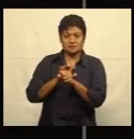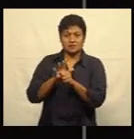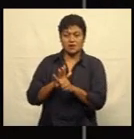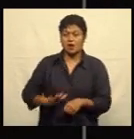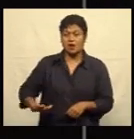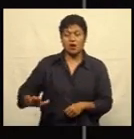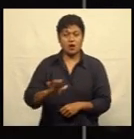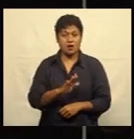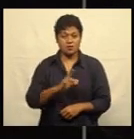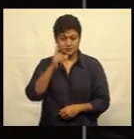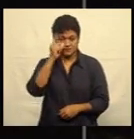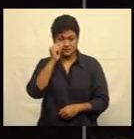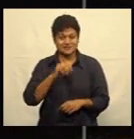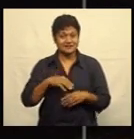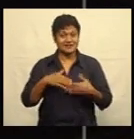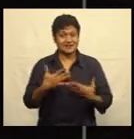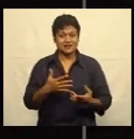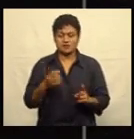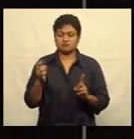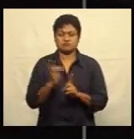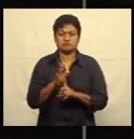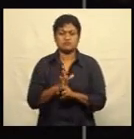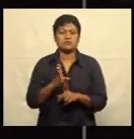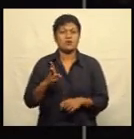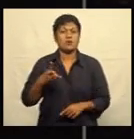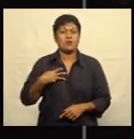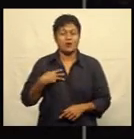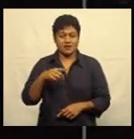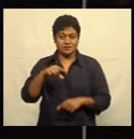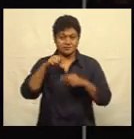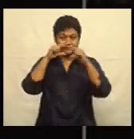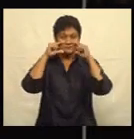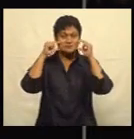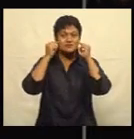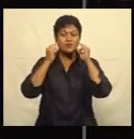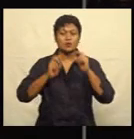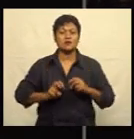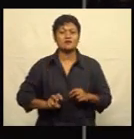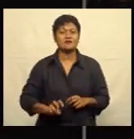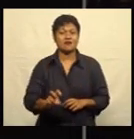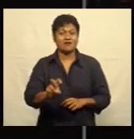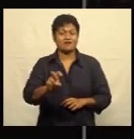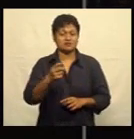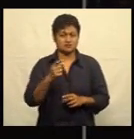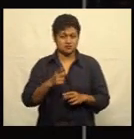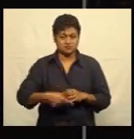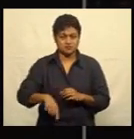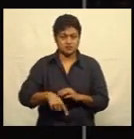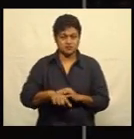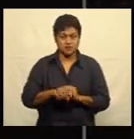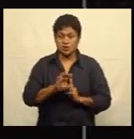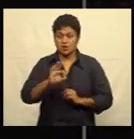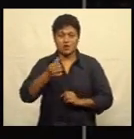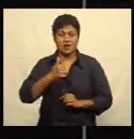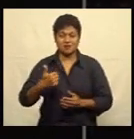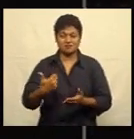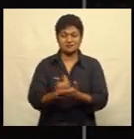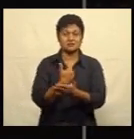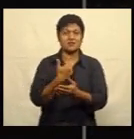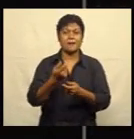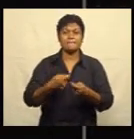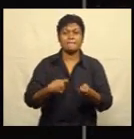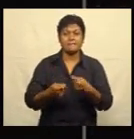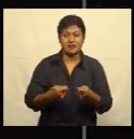Fijians are now required to wear face masks when traveling into Suva city and will not be allowed inside the market,